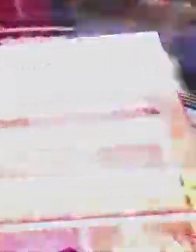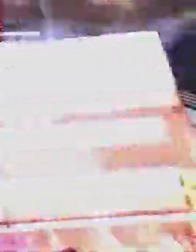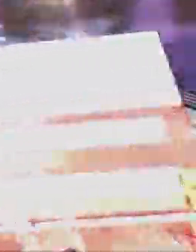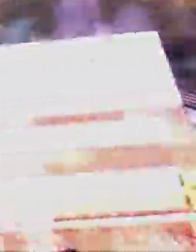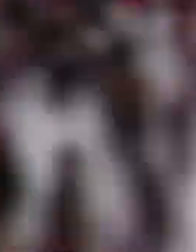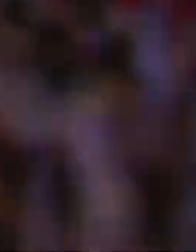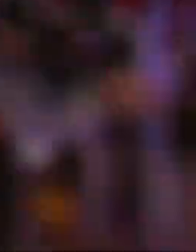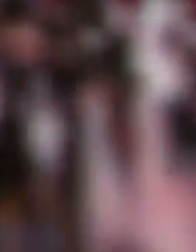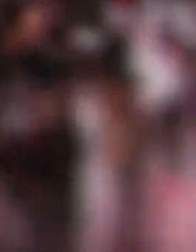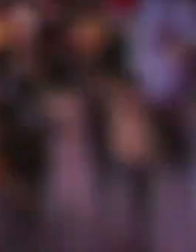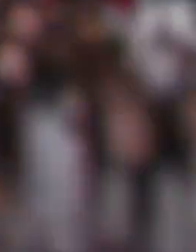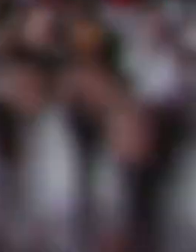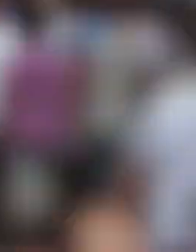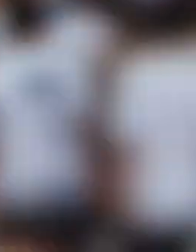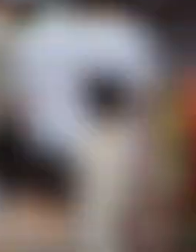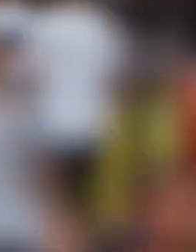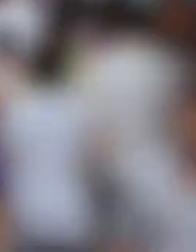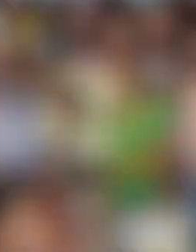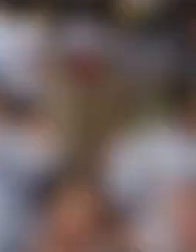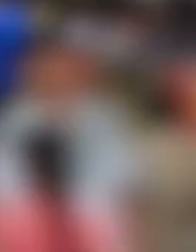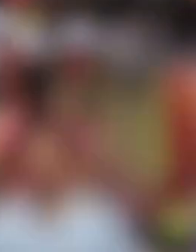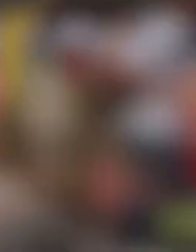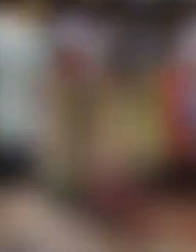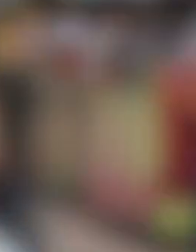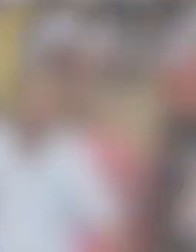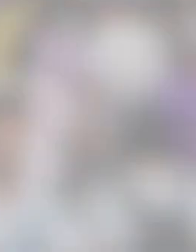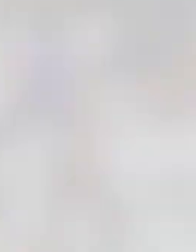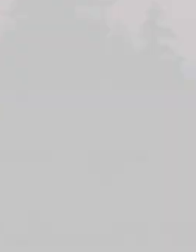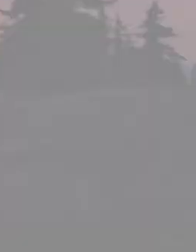after all the noise, busyness, and confusion.